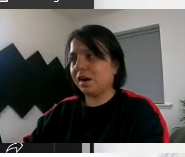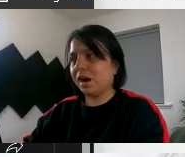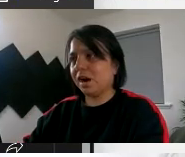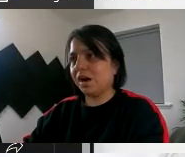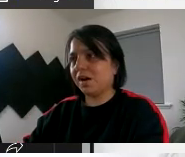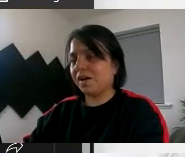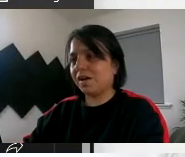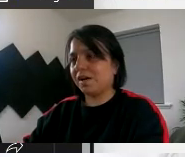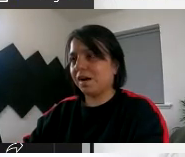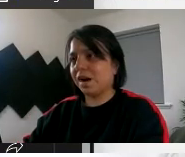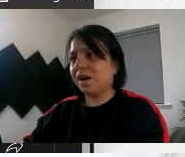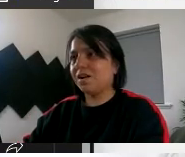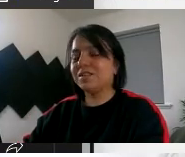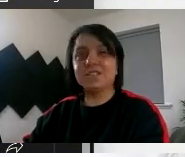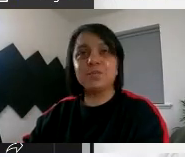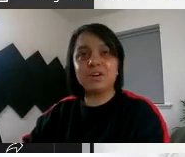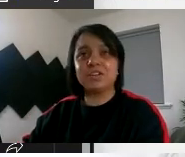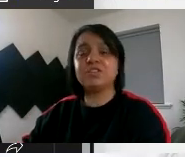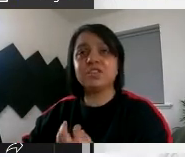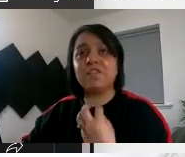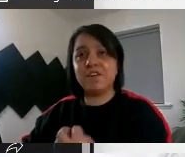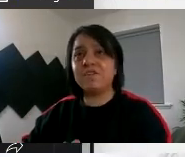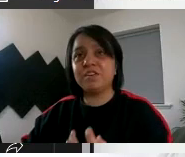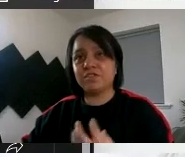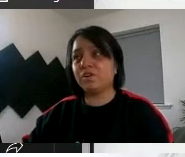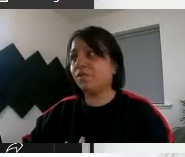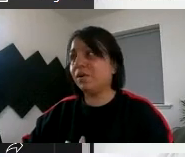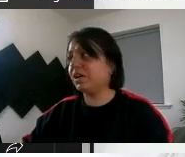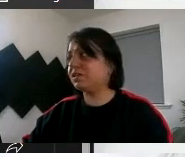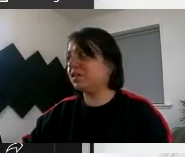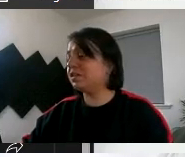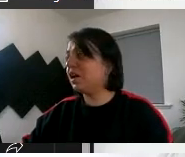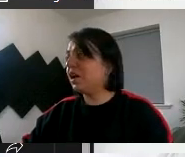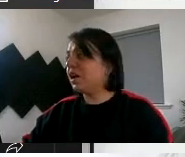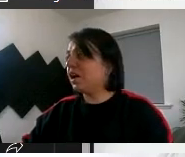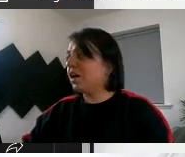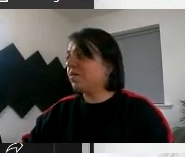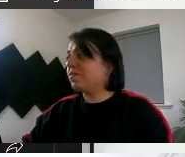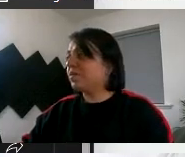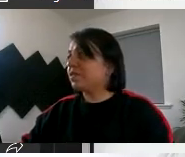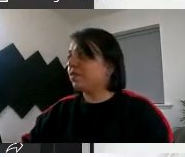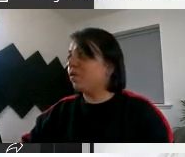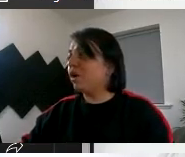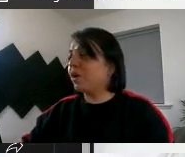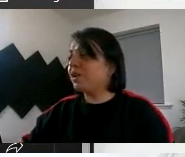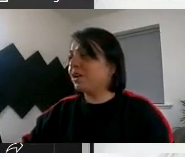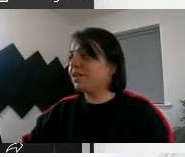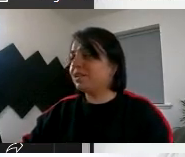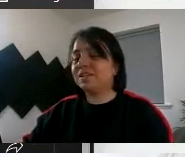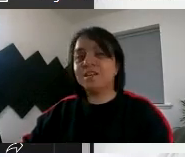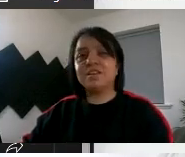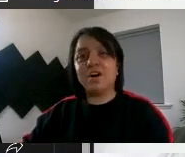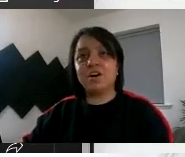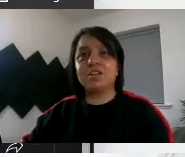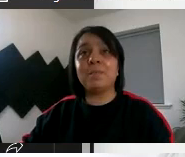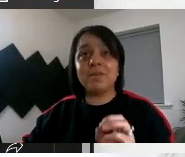rolling R sound. So that's the Welsh accent. She's got a very strong Welsh accent. The more I'm going down this list,